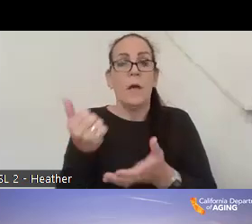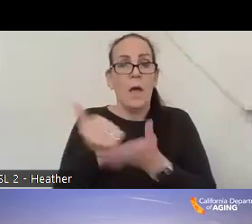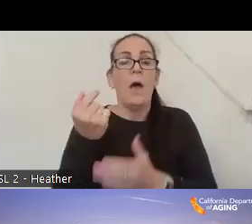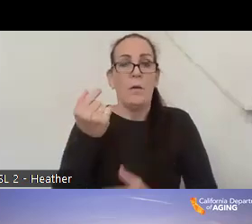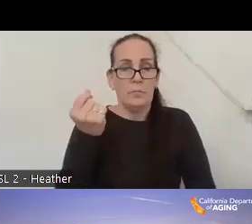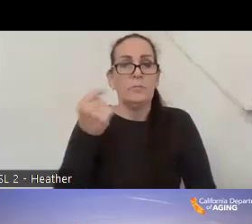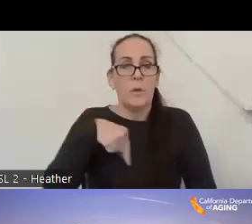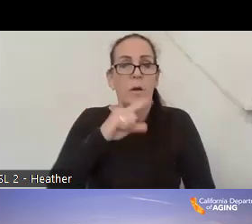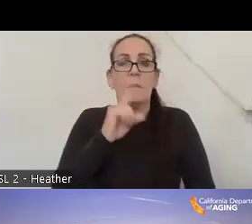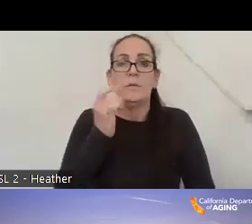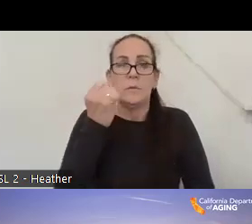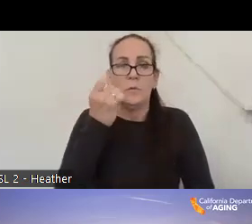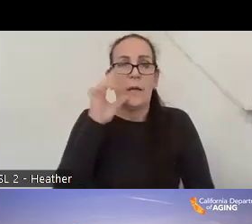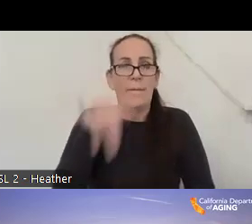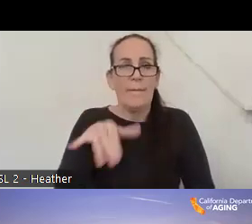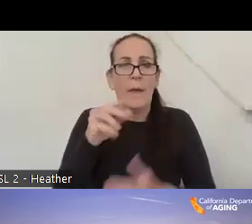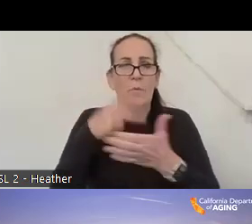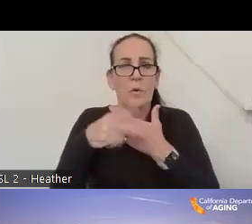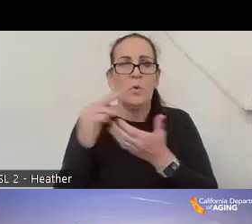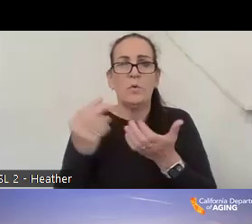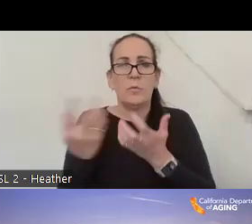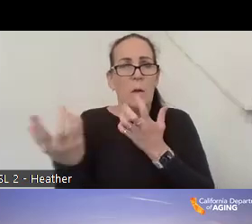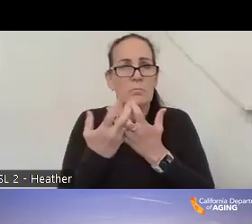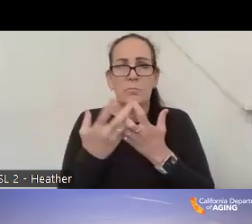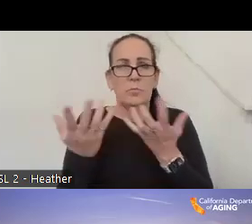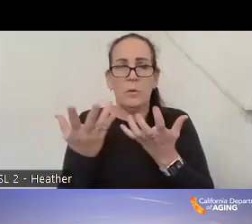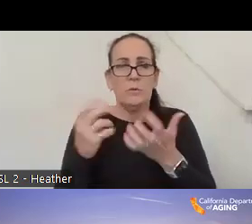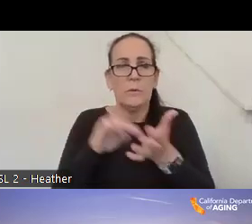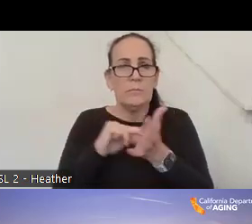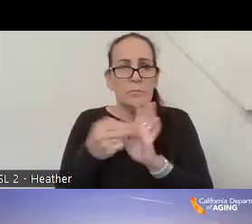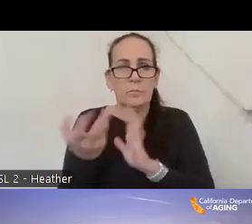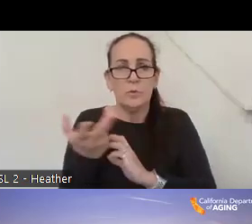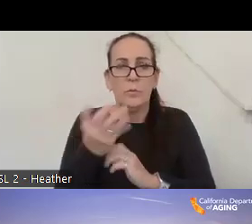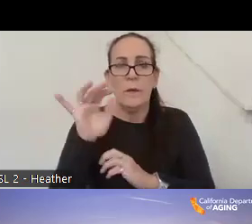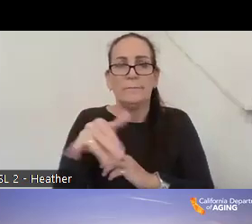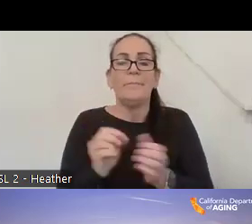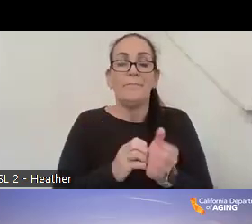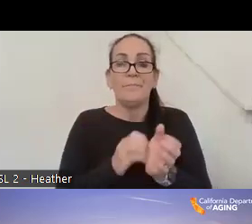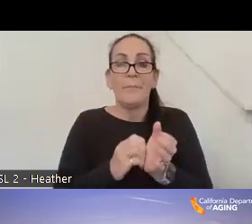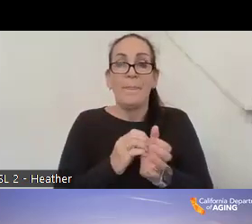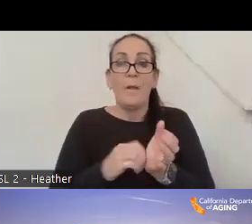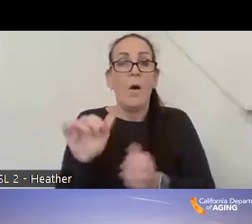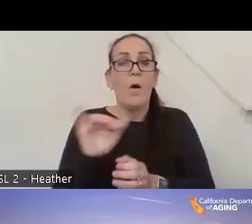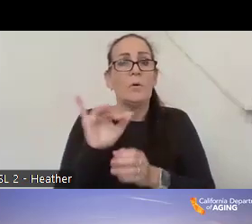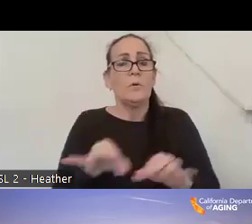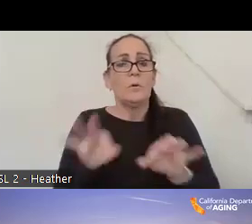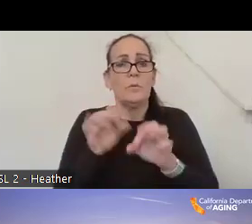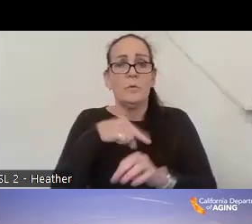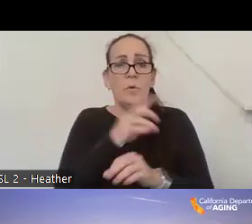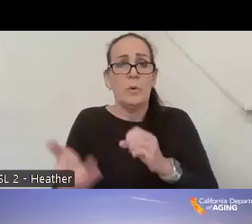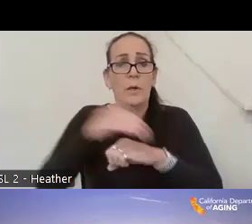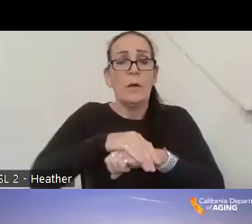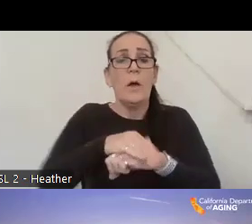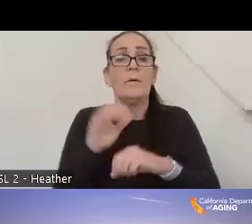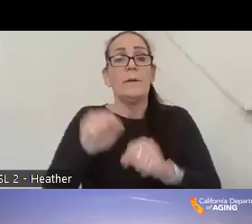be. So we also really wanted to make sure that we are covering to meet the educational and training needs